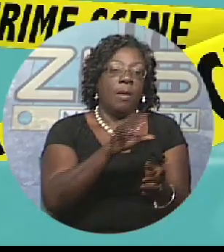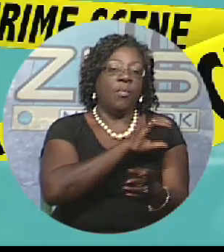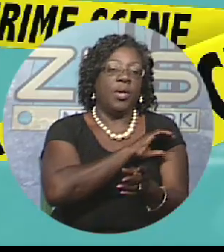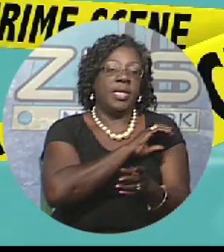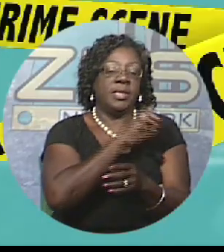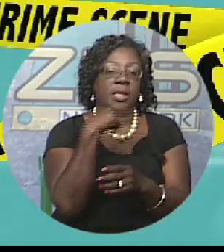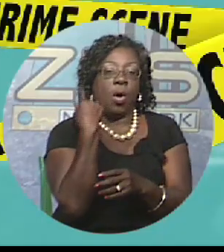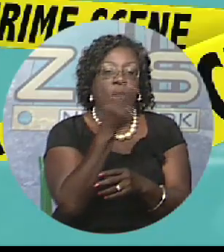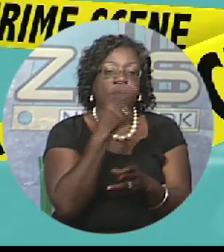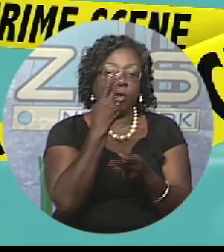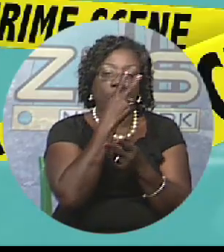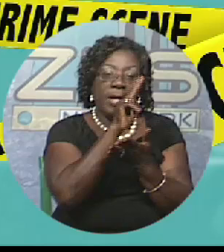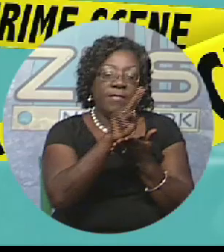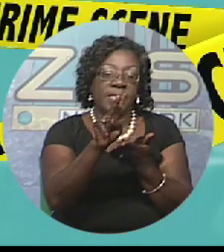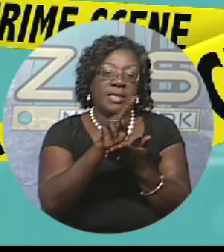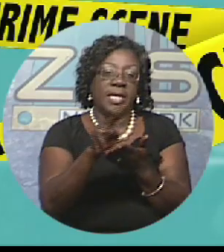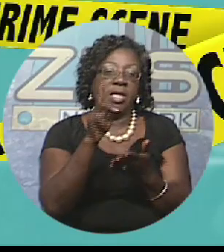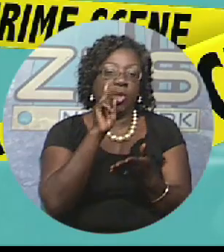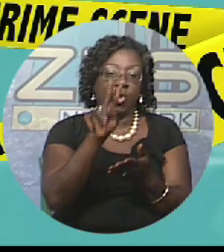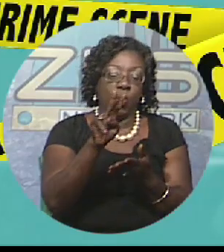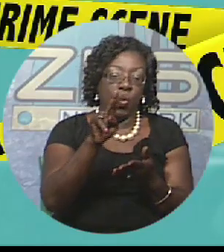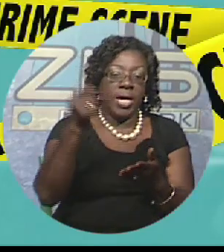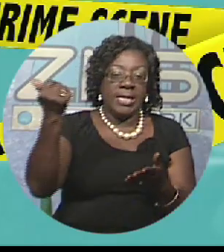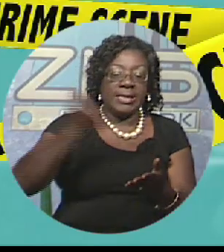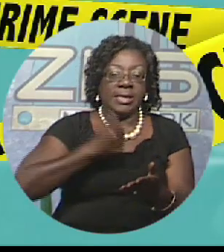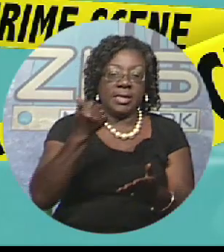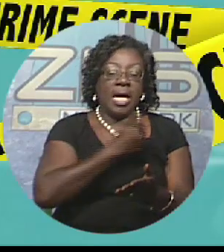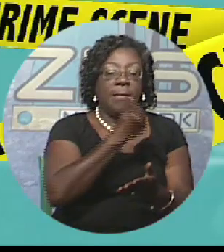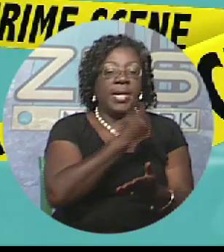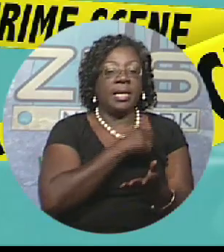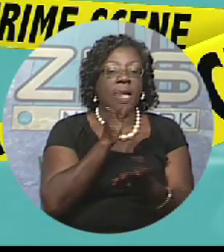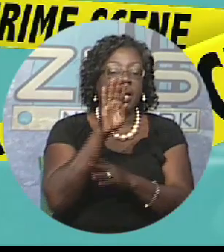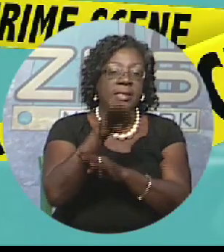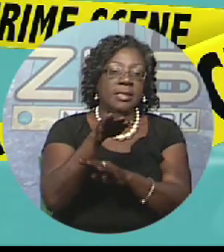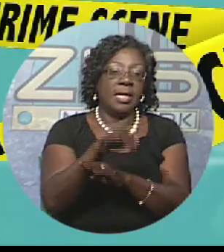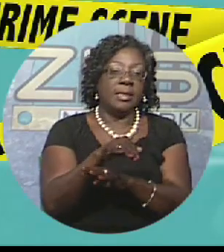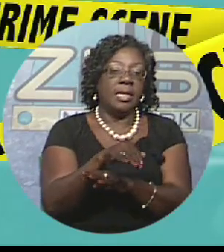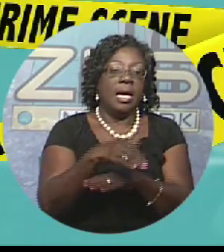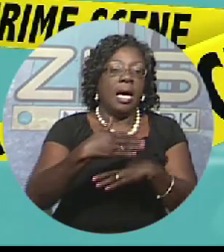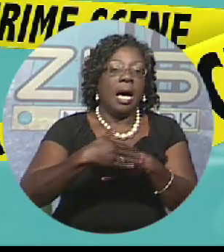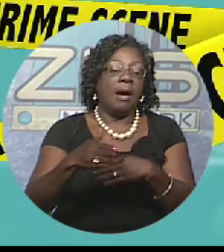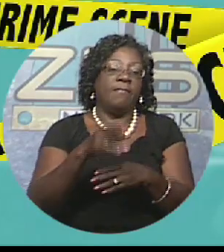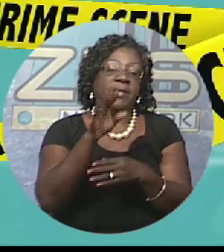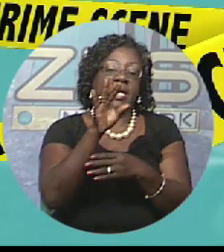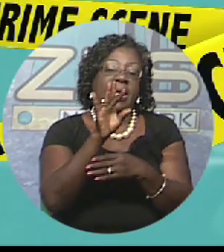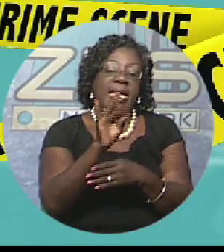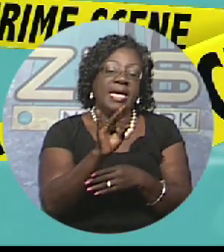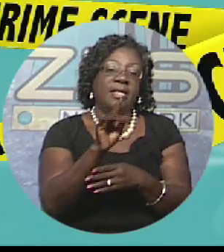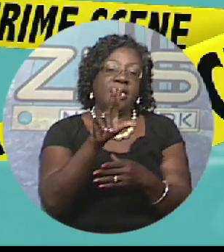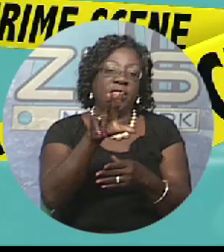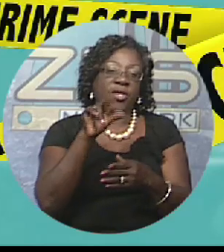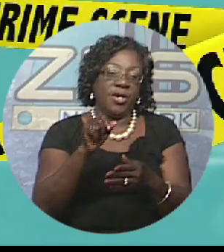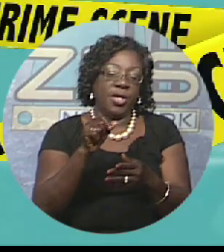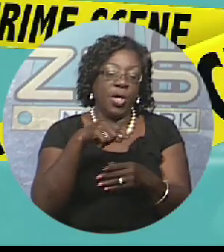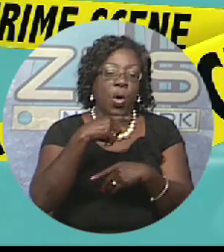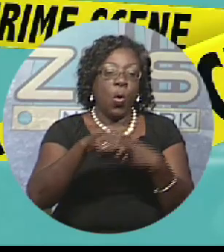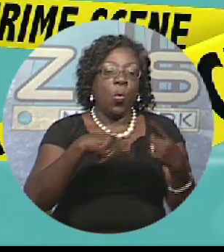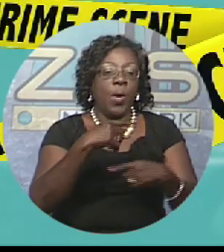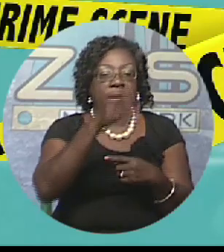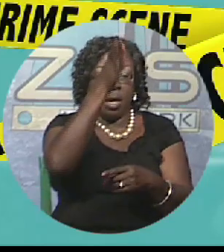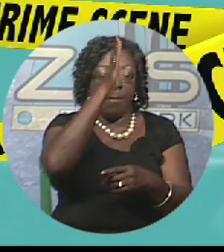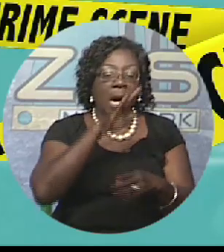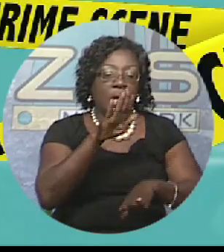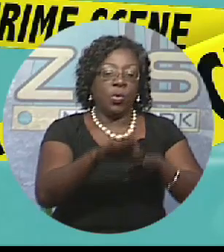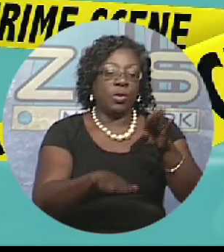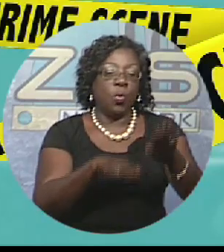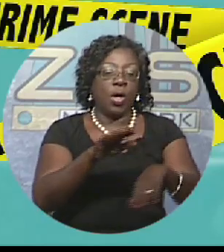also investigating 2 stabbing incidents last night. We're told the first happened shortly after 8:30 when a man who was walking on Wolf Road